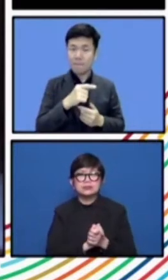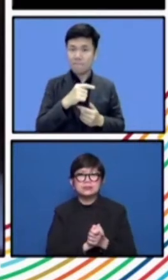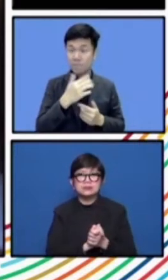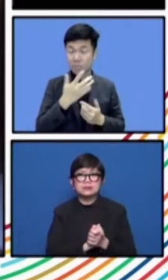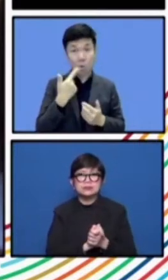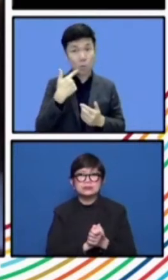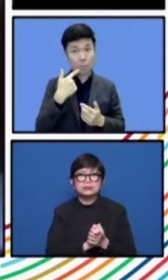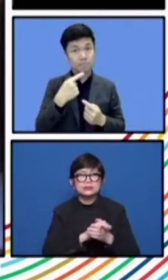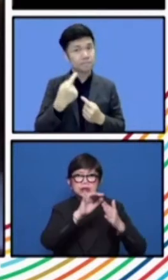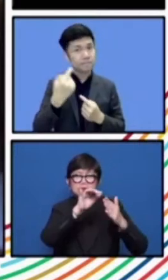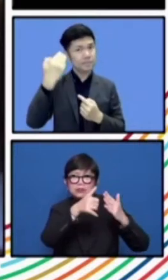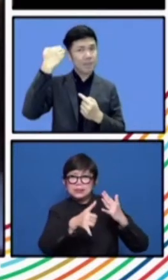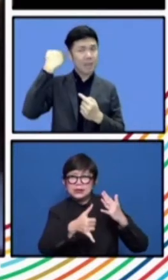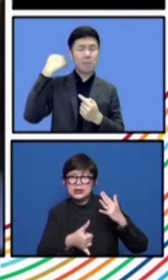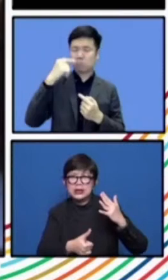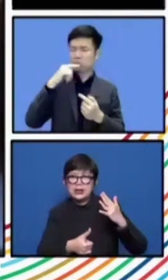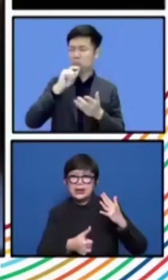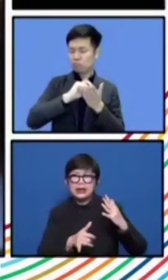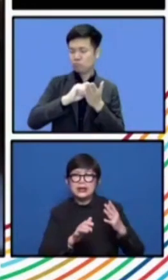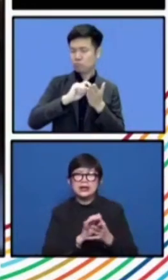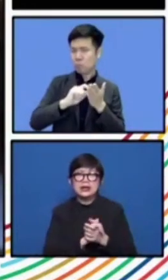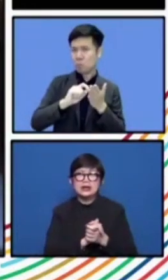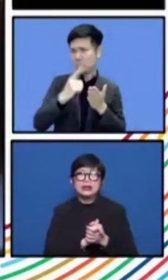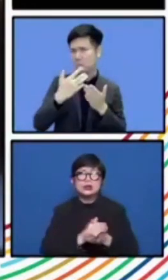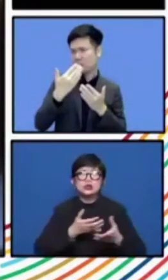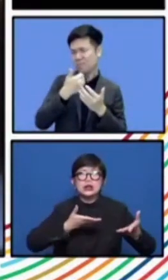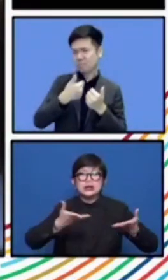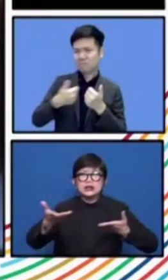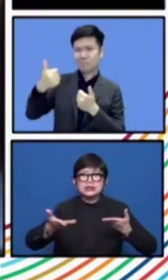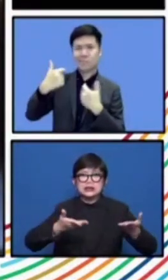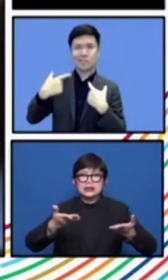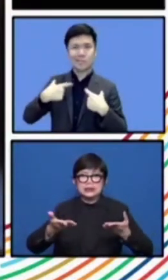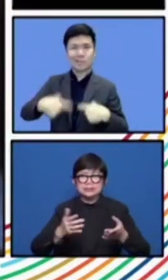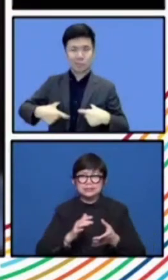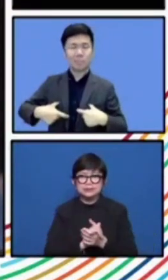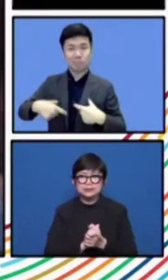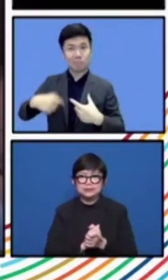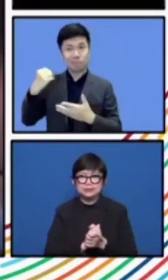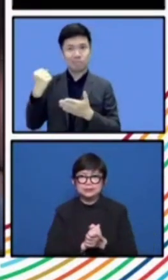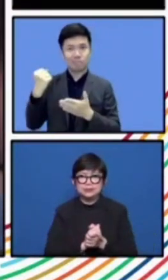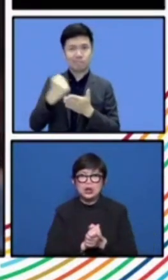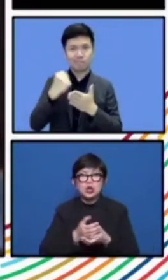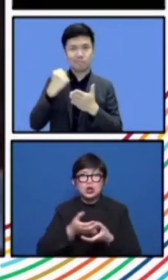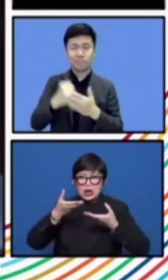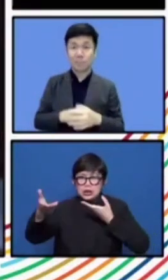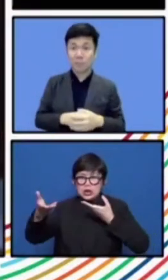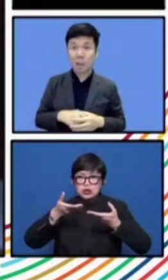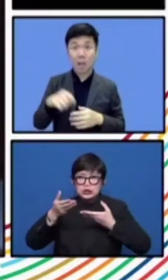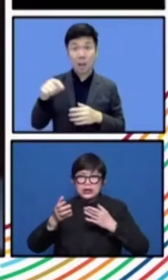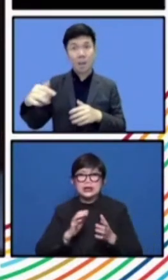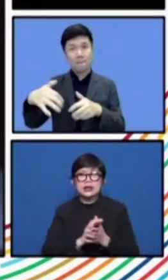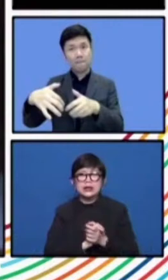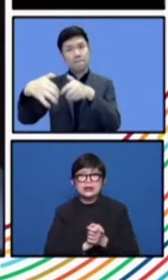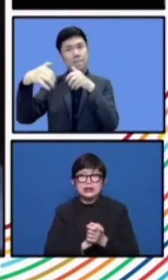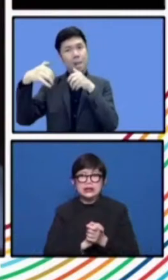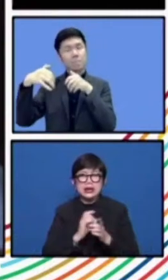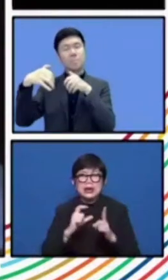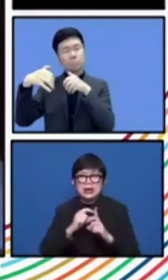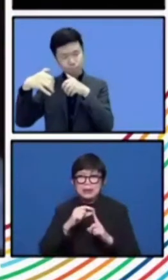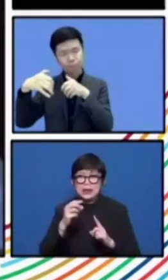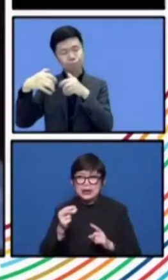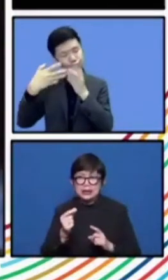assessment conducted by the Israel Journeys secretary and it was also discussed in the parliament with some MPS recommending